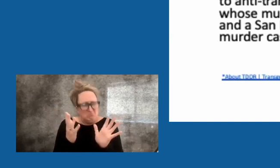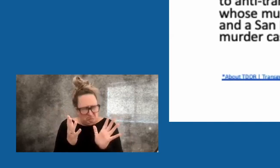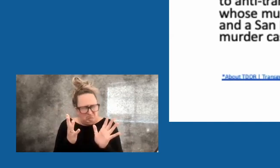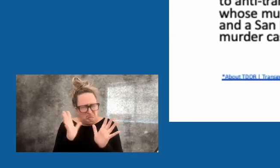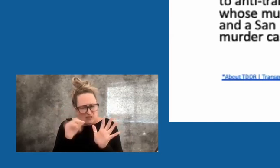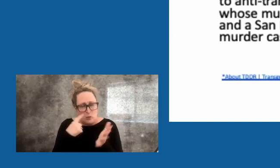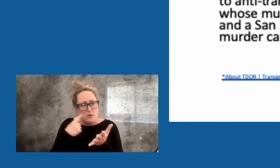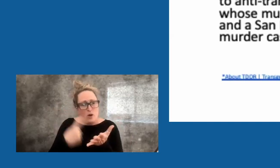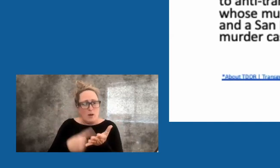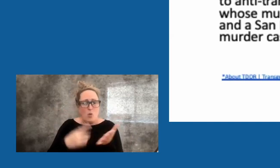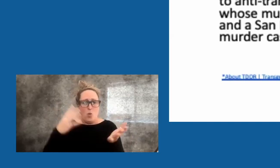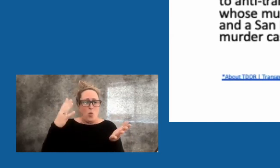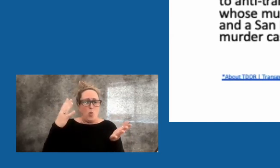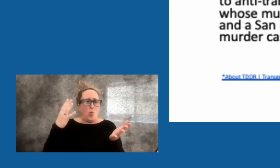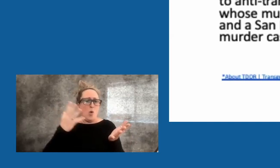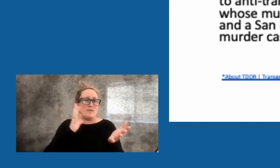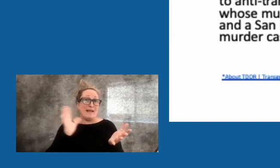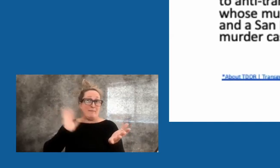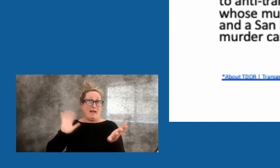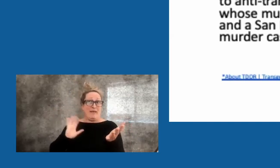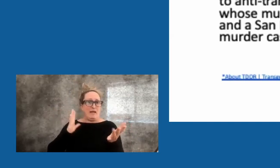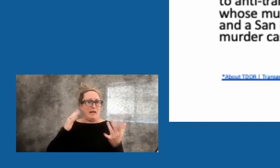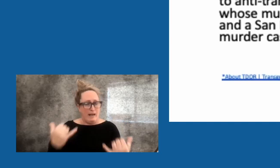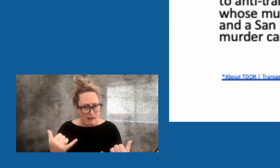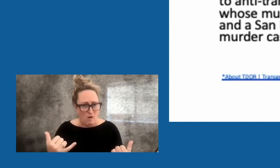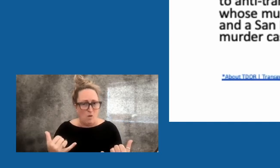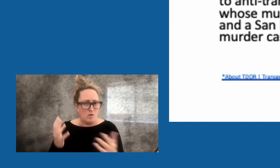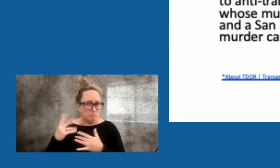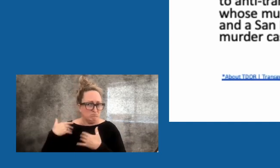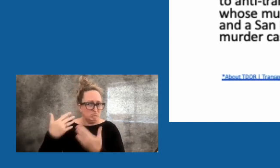what we're going to talk about, what it was like back then, what is like today.